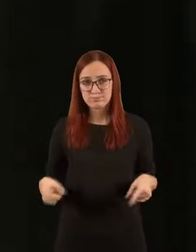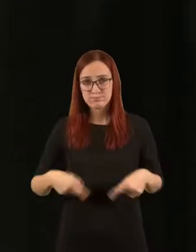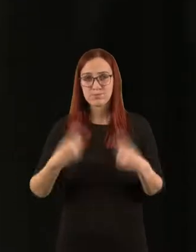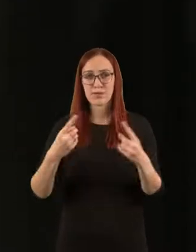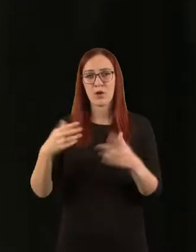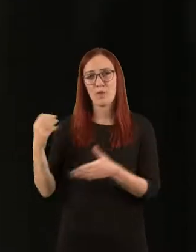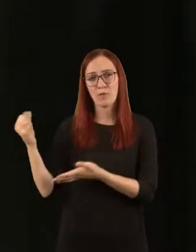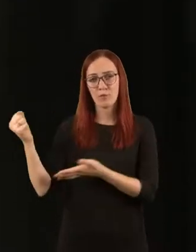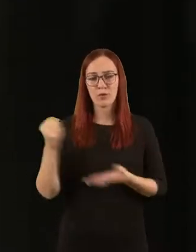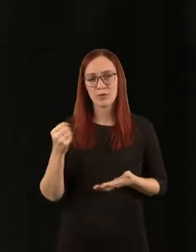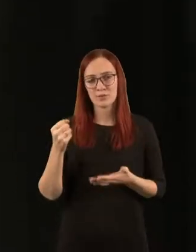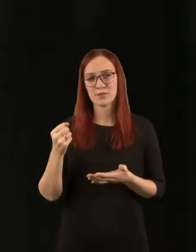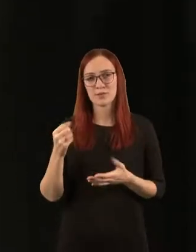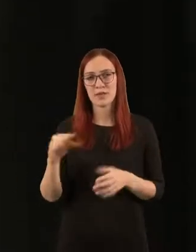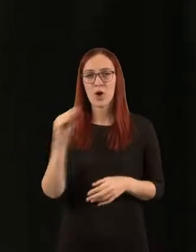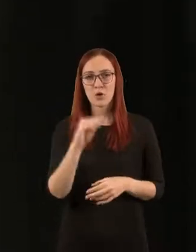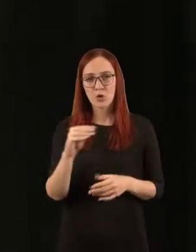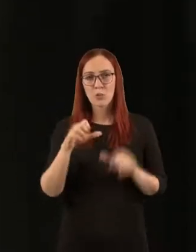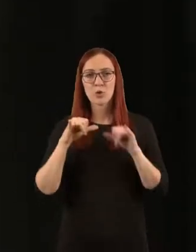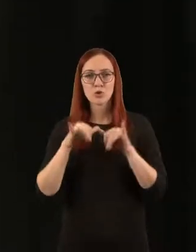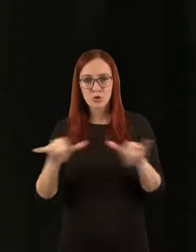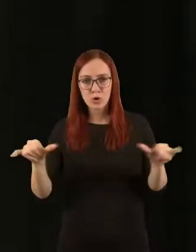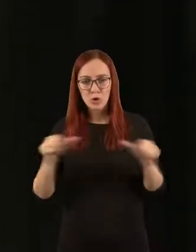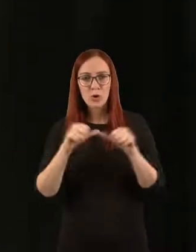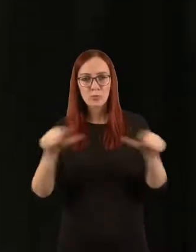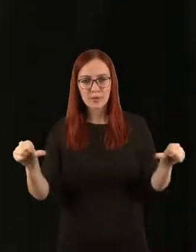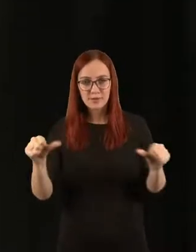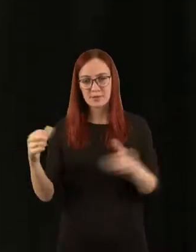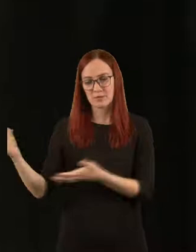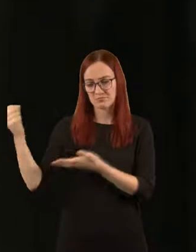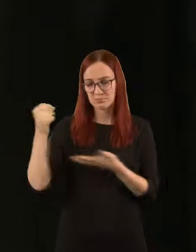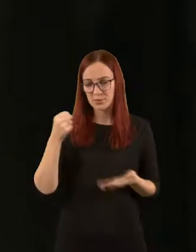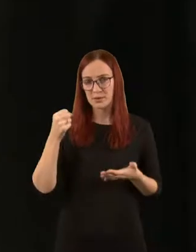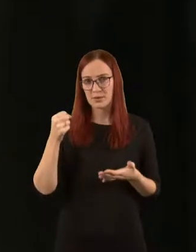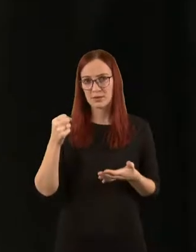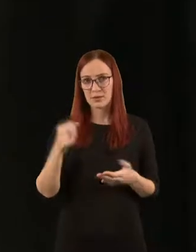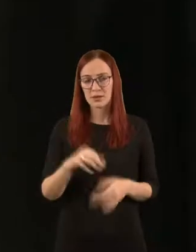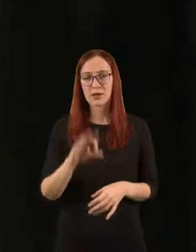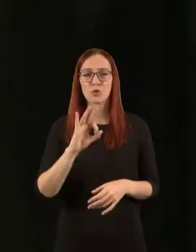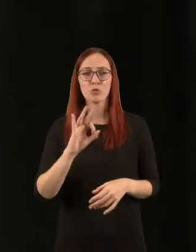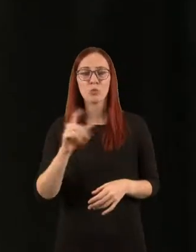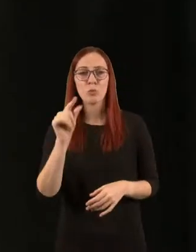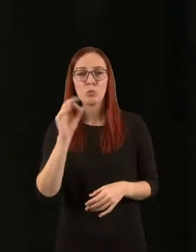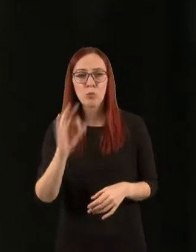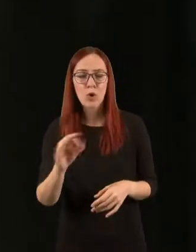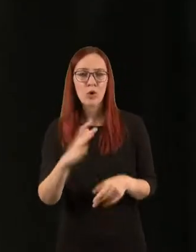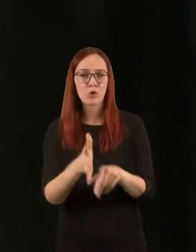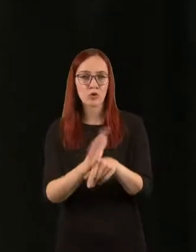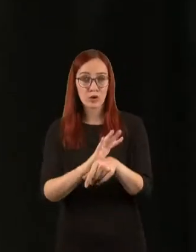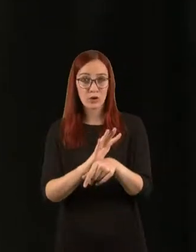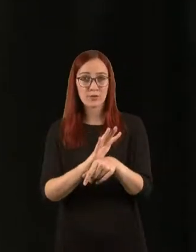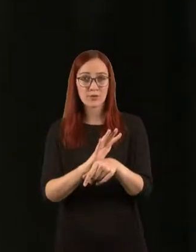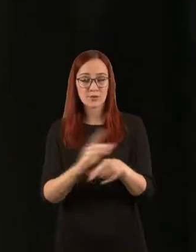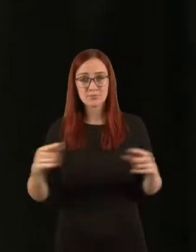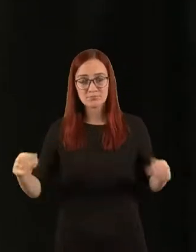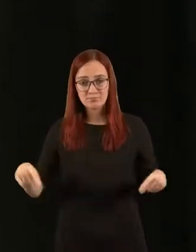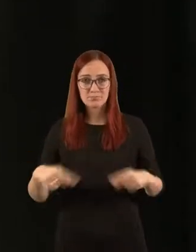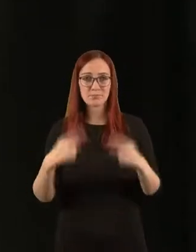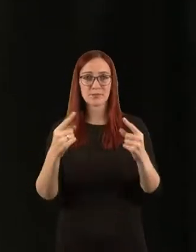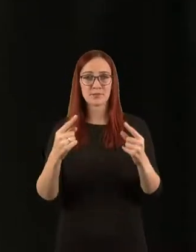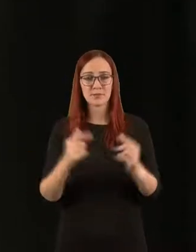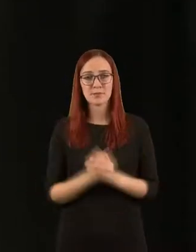We made a good use of the recovery fund, and we use